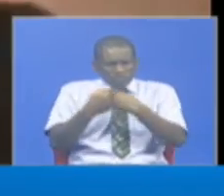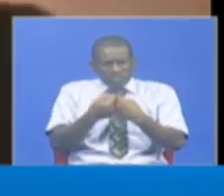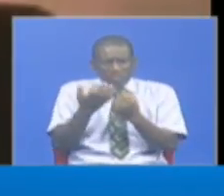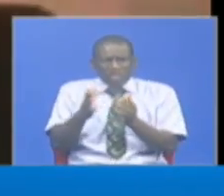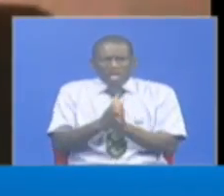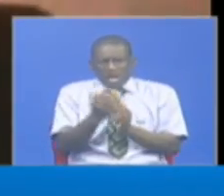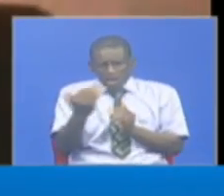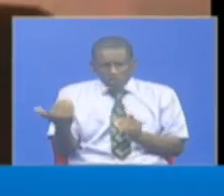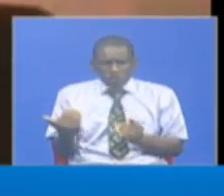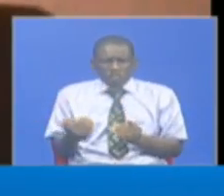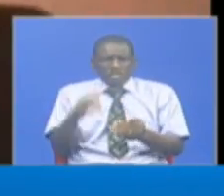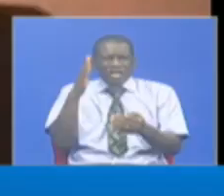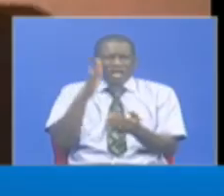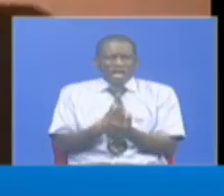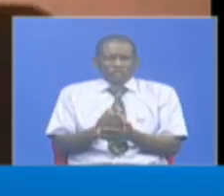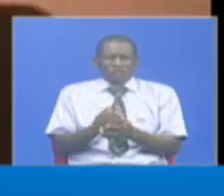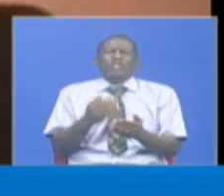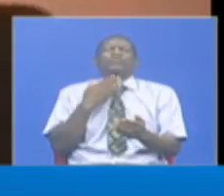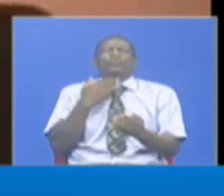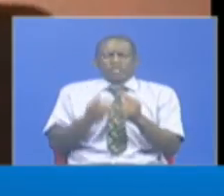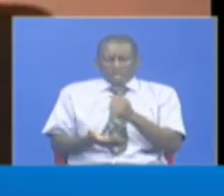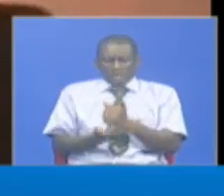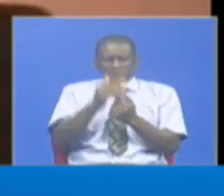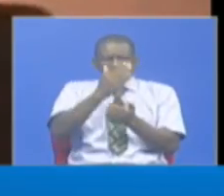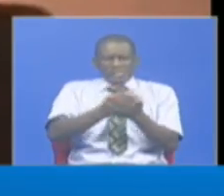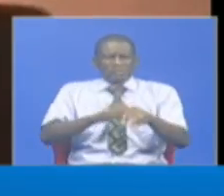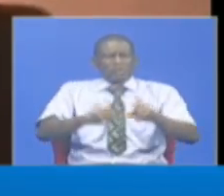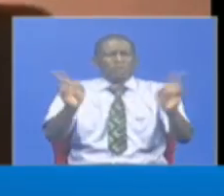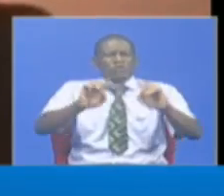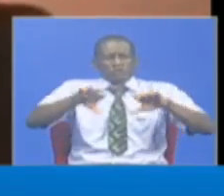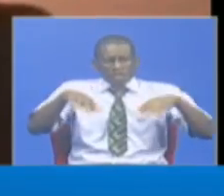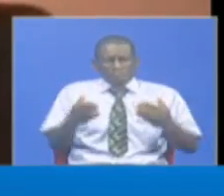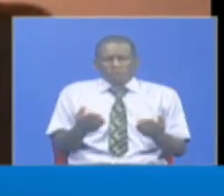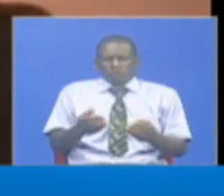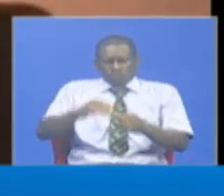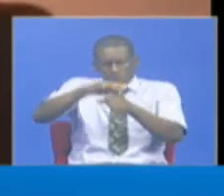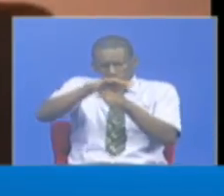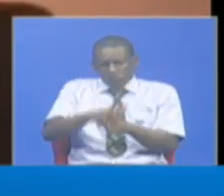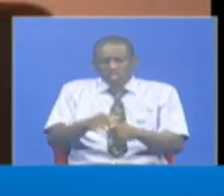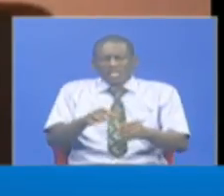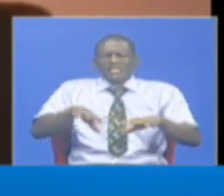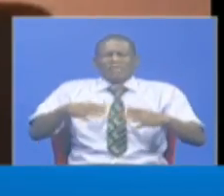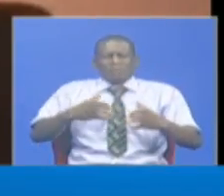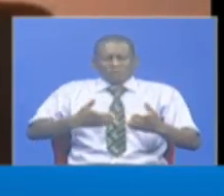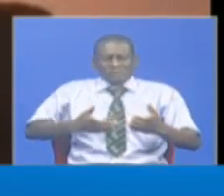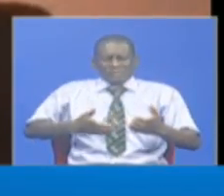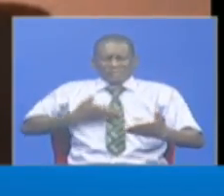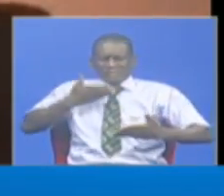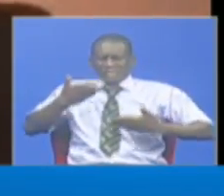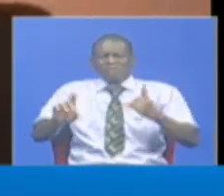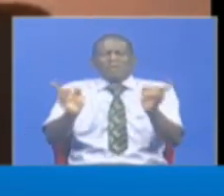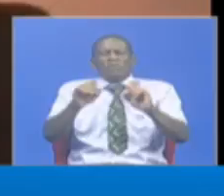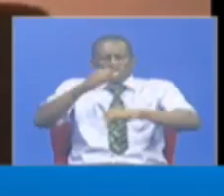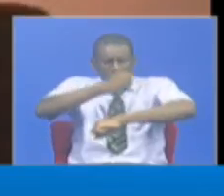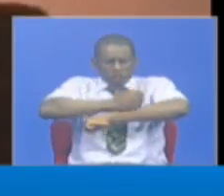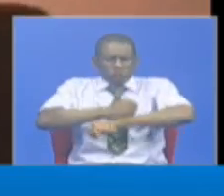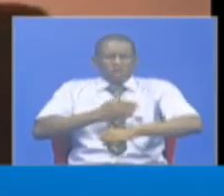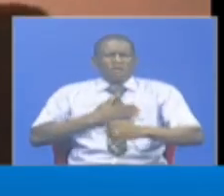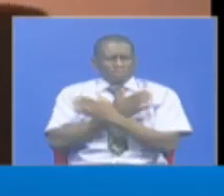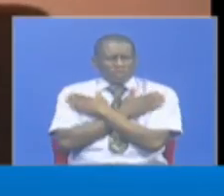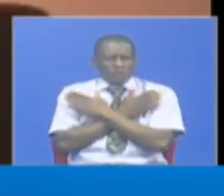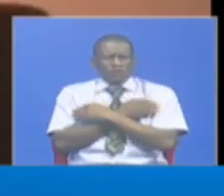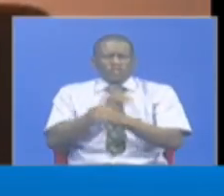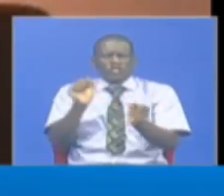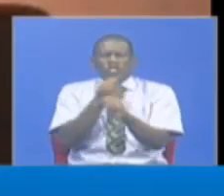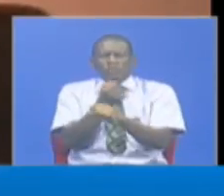are actually looking for help. Sometimes it's not even about abuse, it's just the anxiety. I'm not in school, my friends can't come